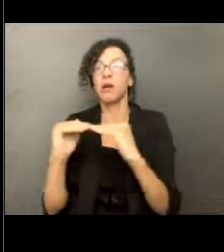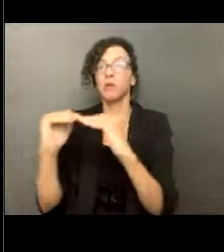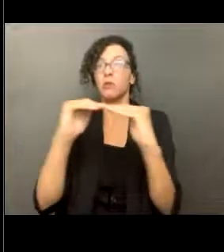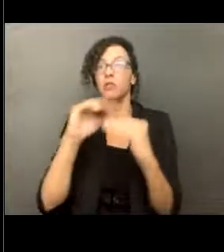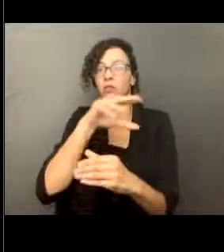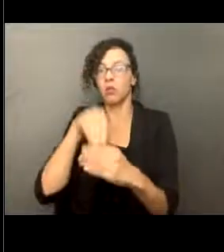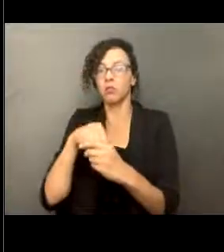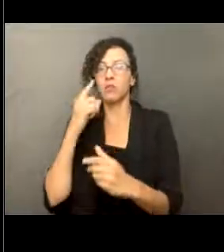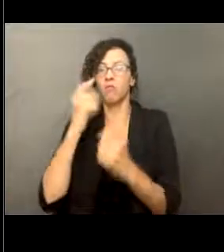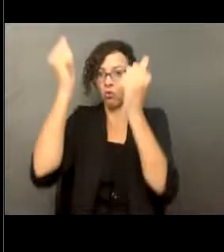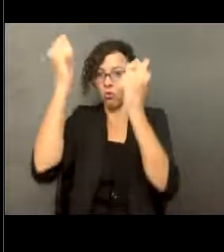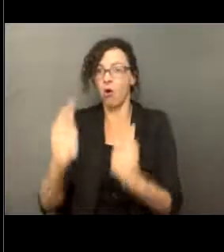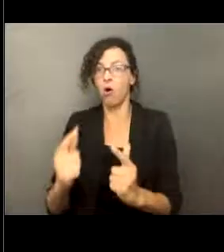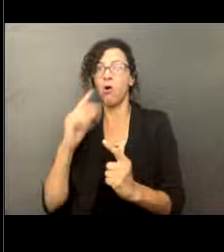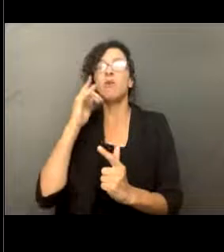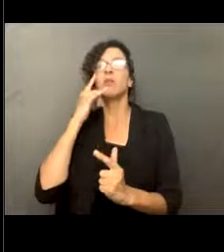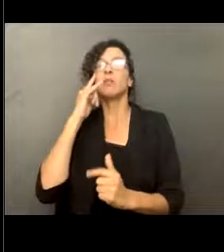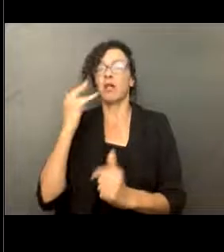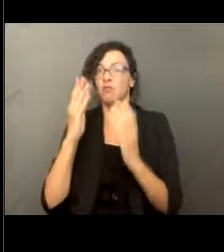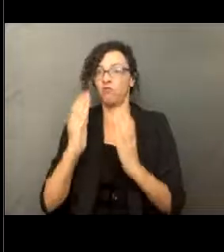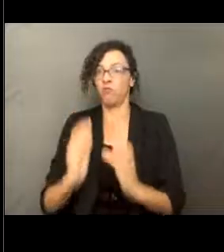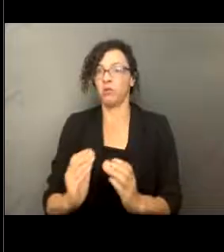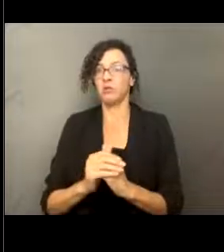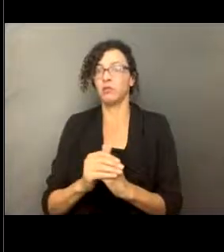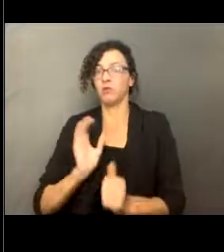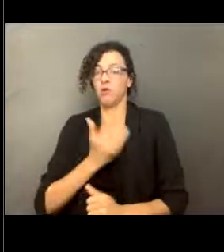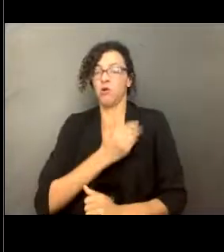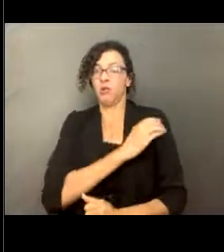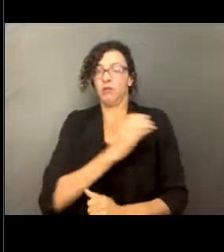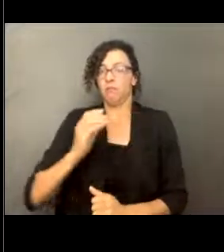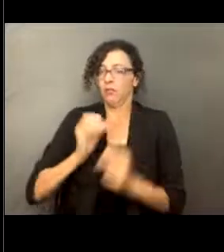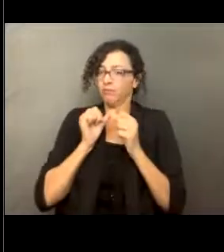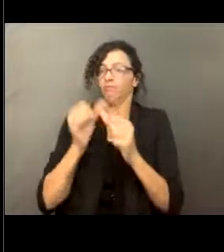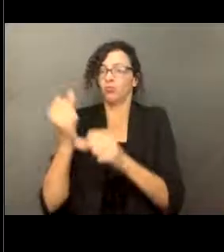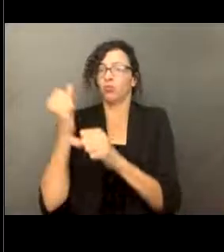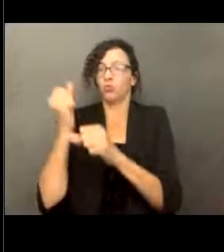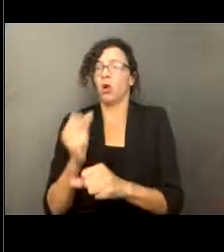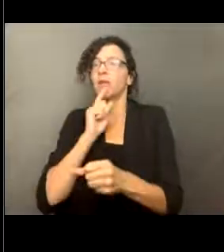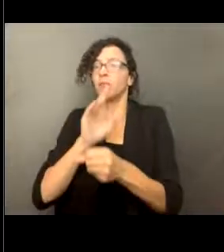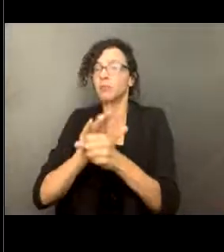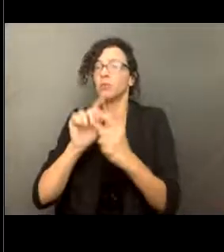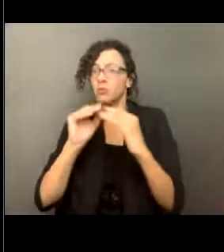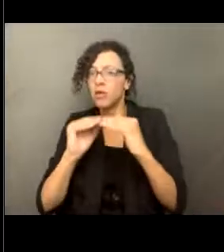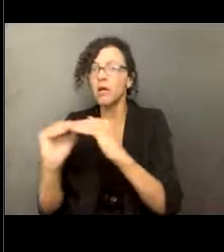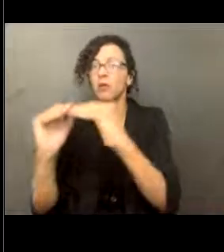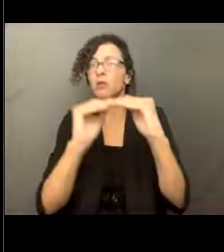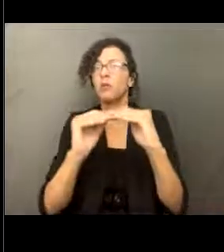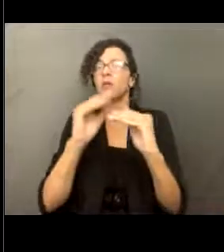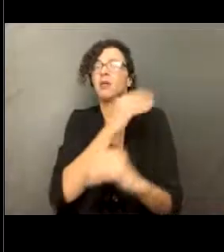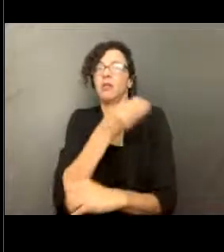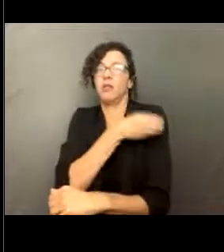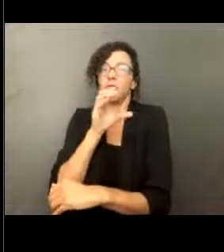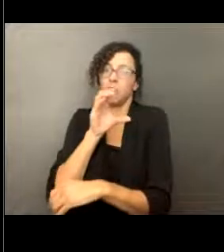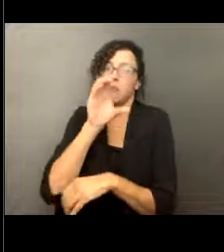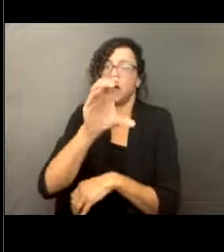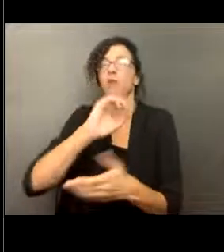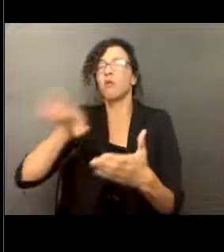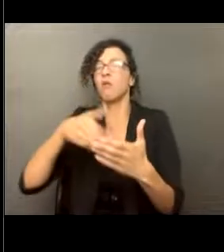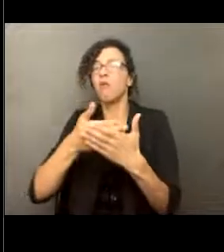The commission continues its strong commitment to equity and the empowerment of all communities in our state.